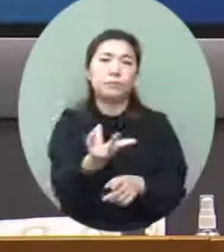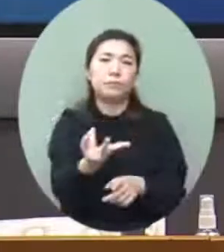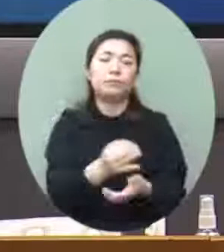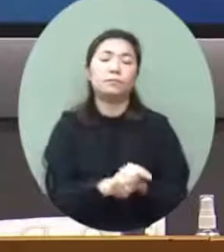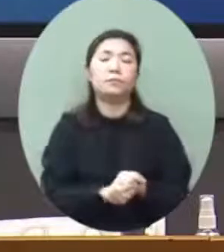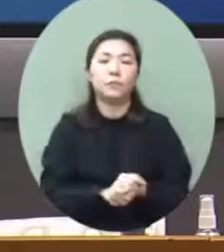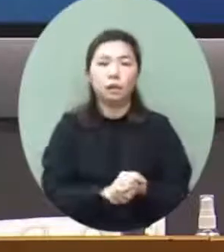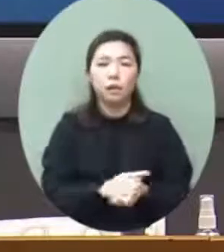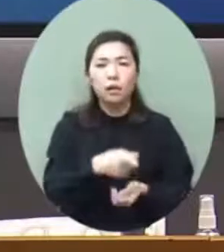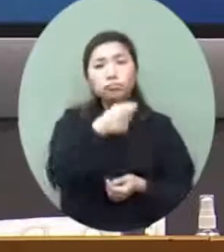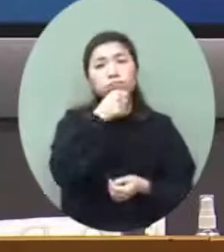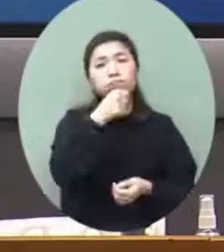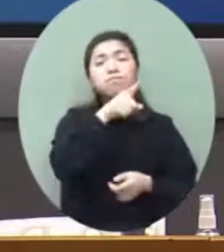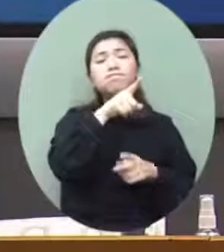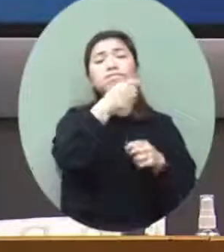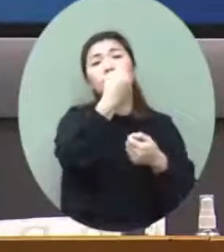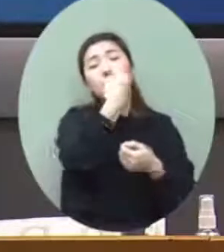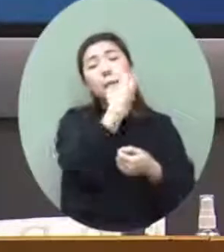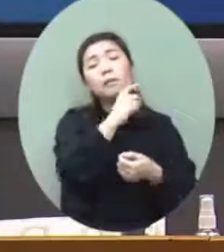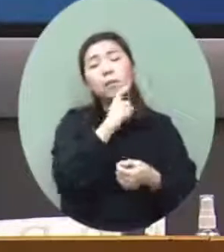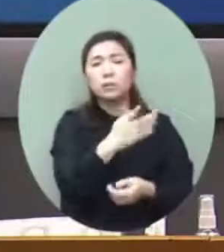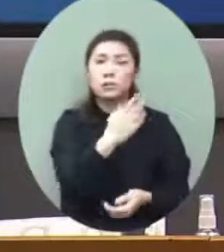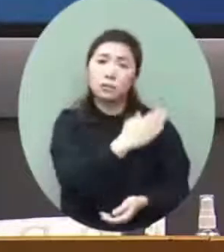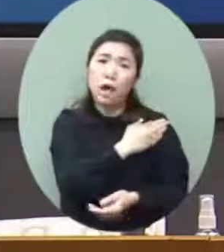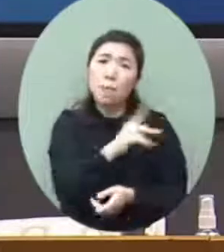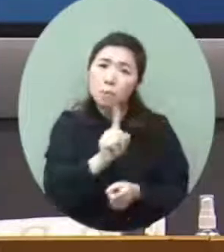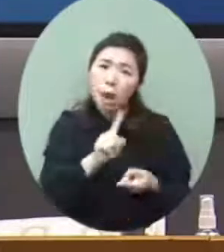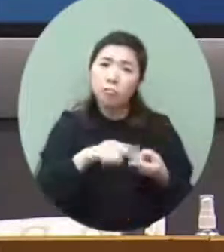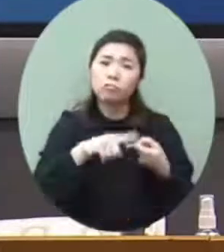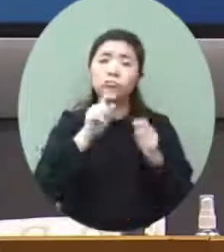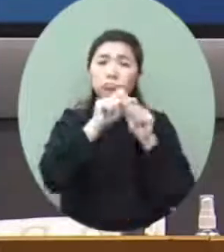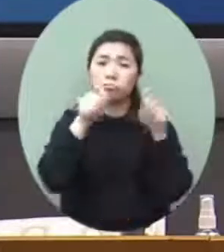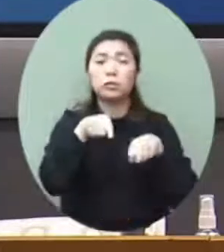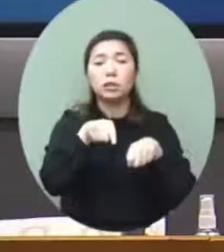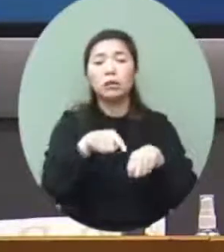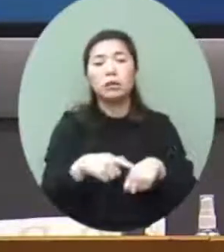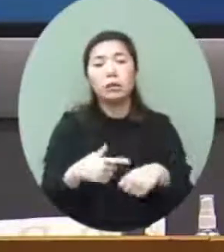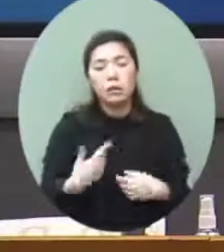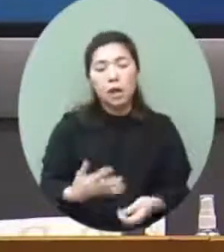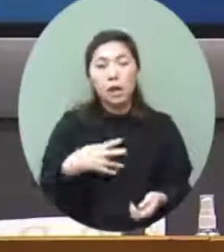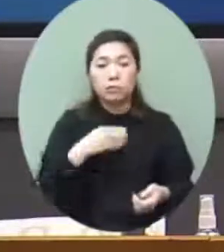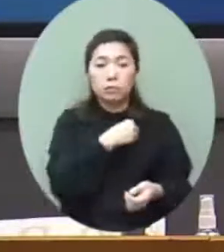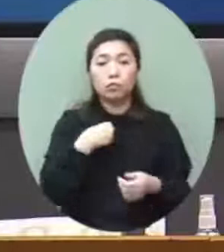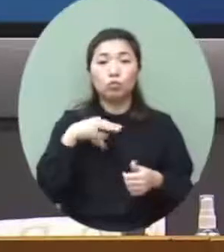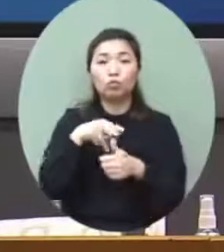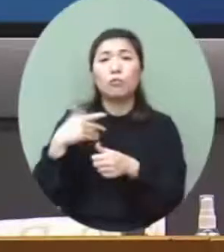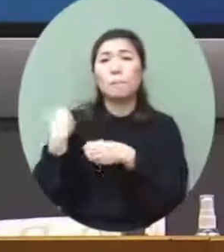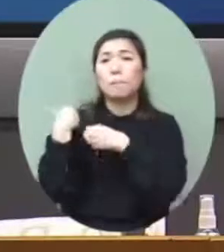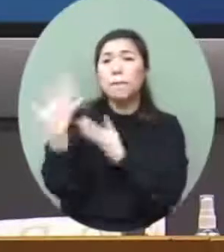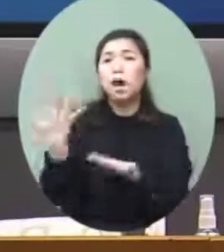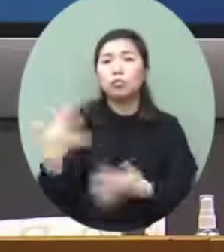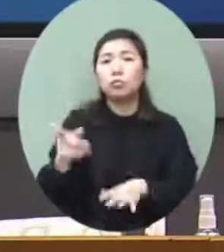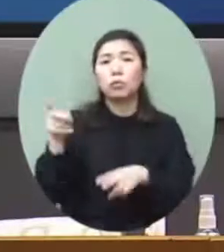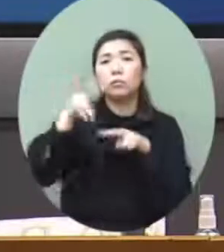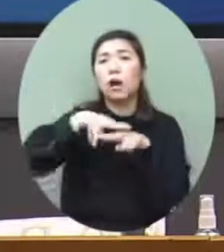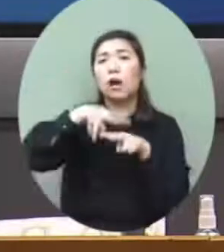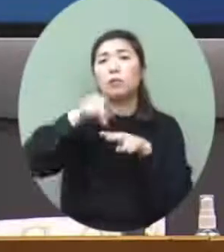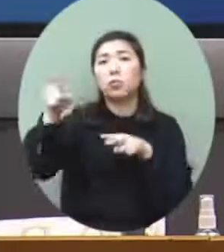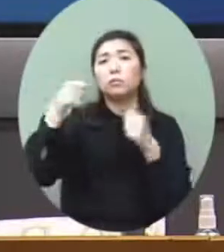serious complications. So we would work hand in hand to realize these goals. And in terms of